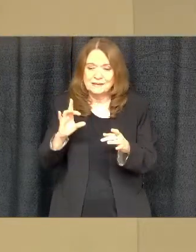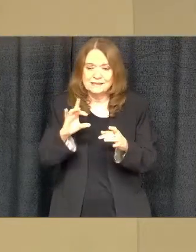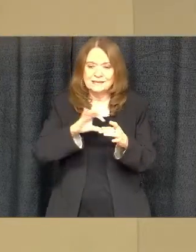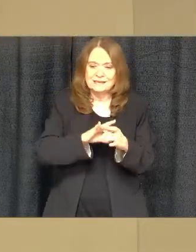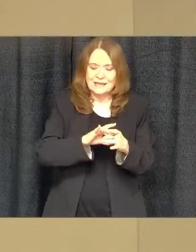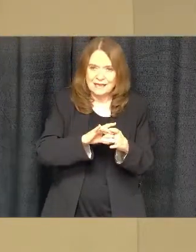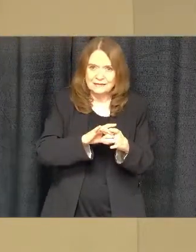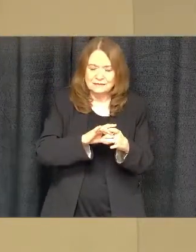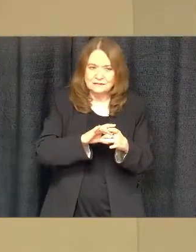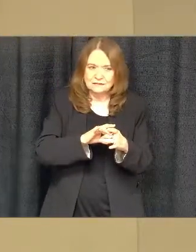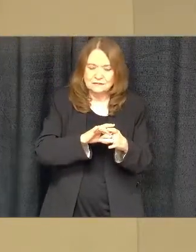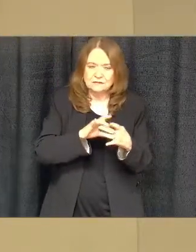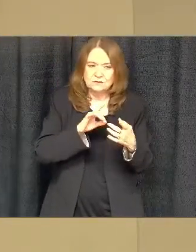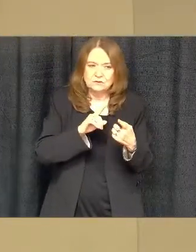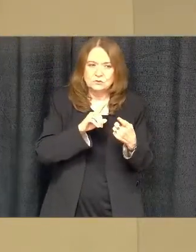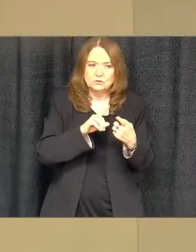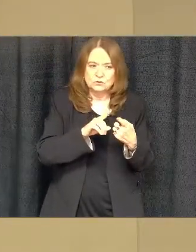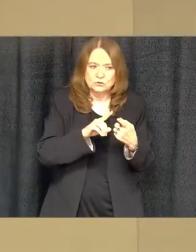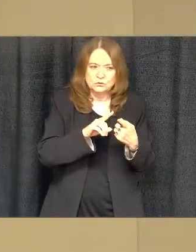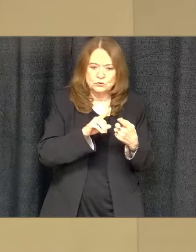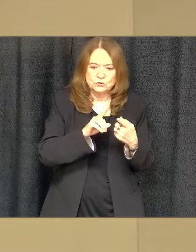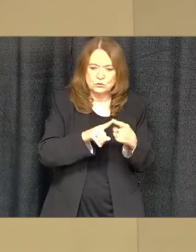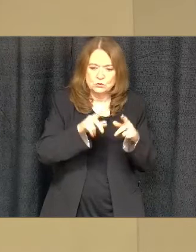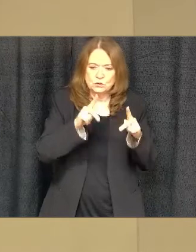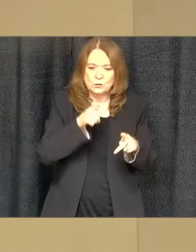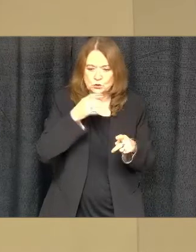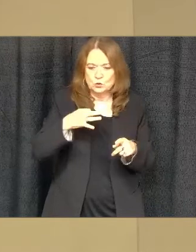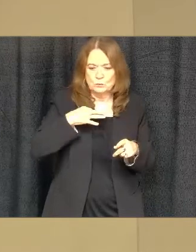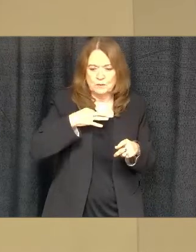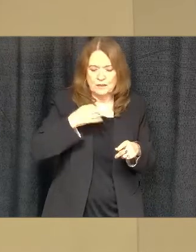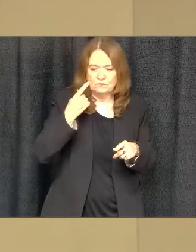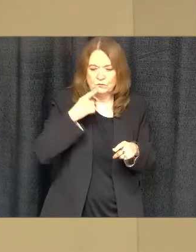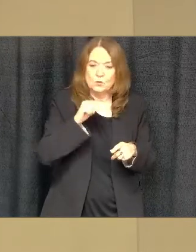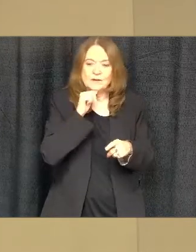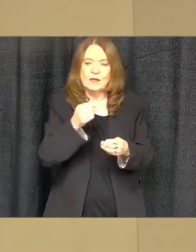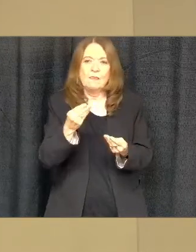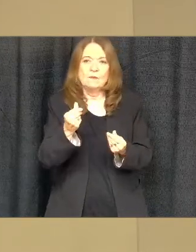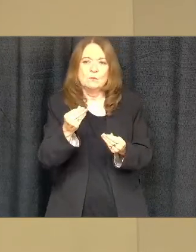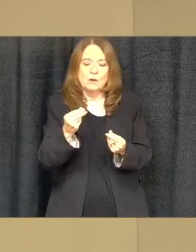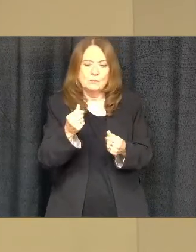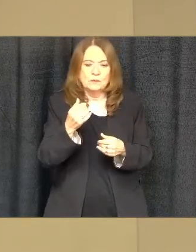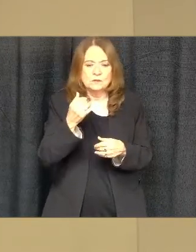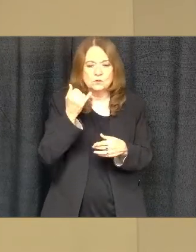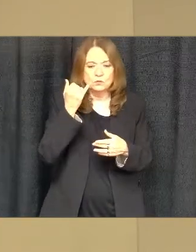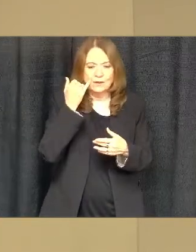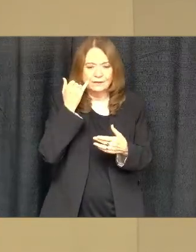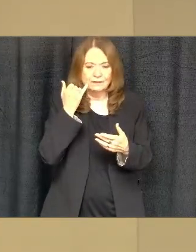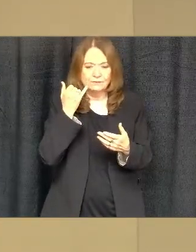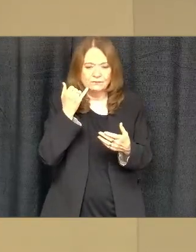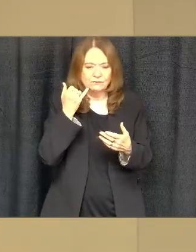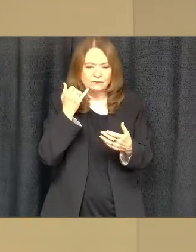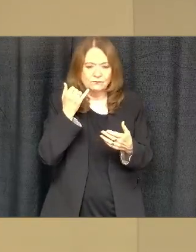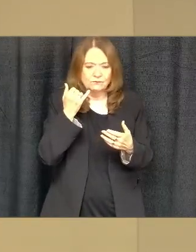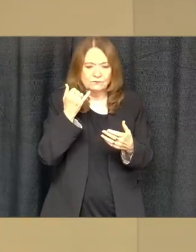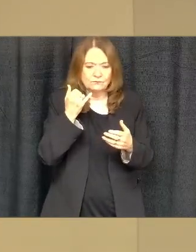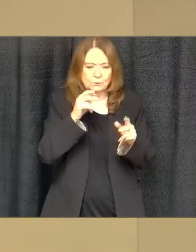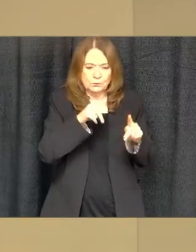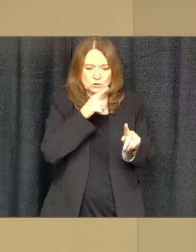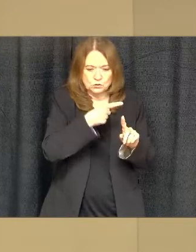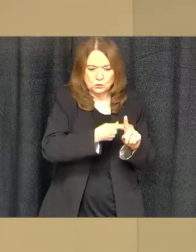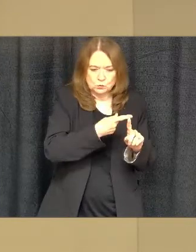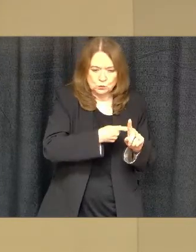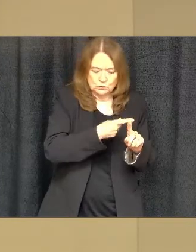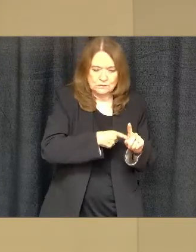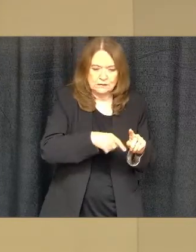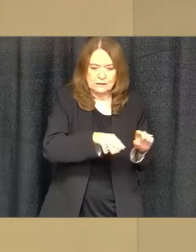the resident or the person who applied for it, not the property. So once they, like, if a tenant